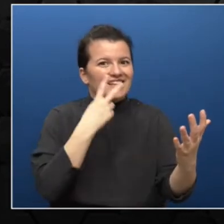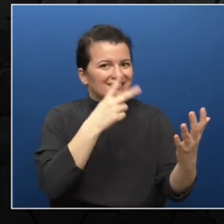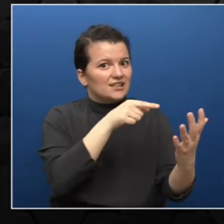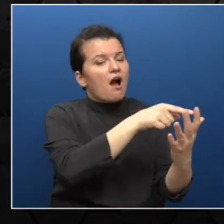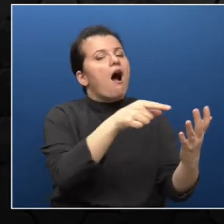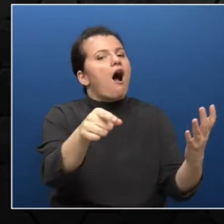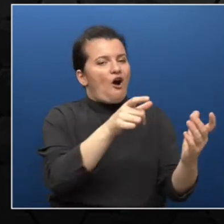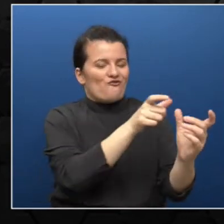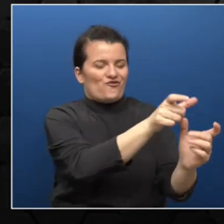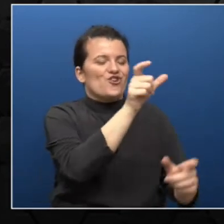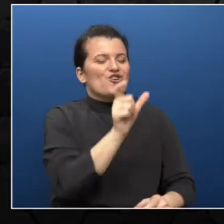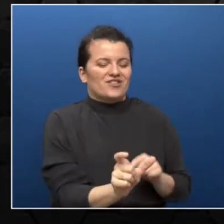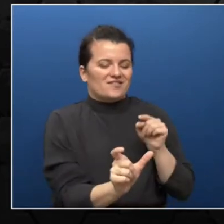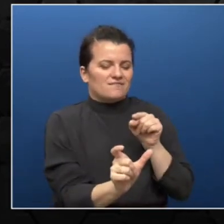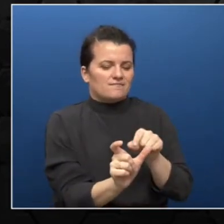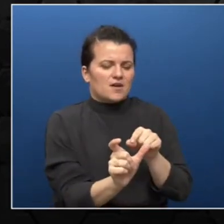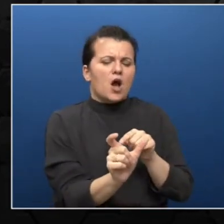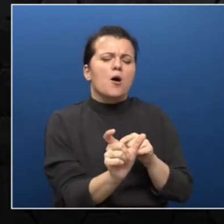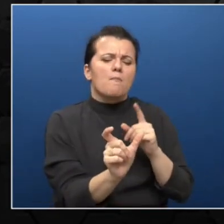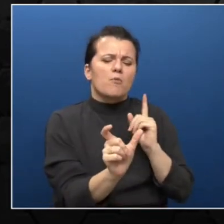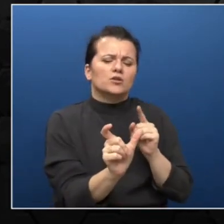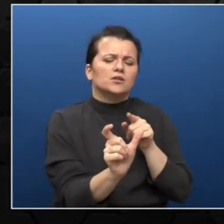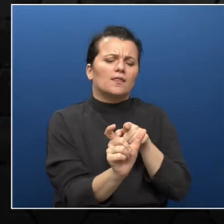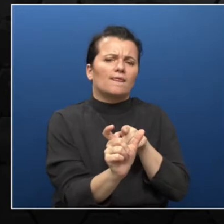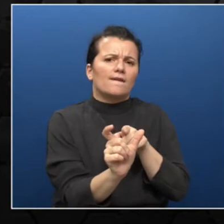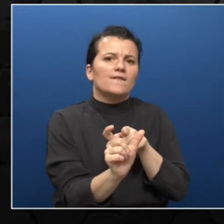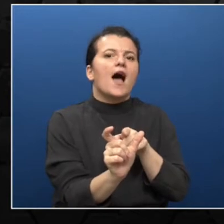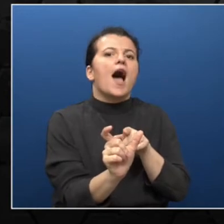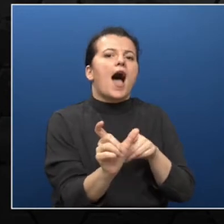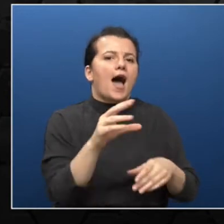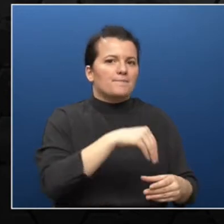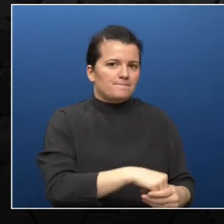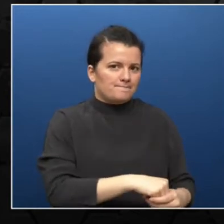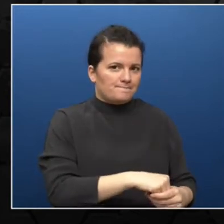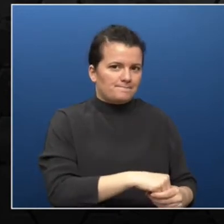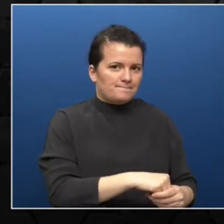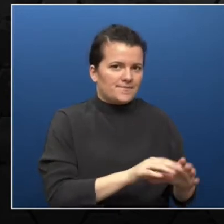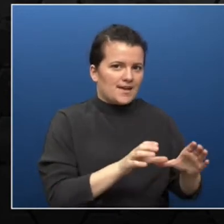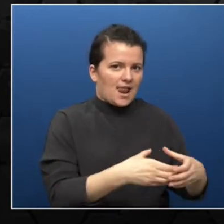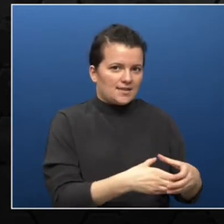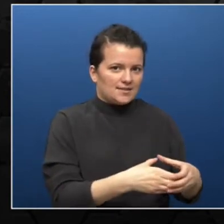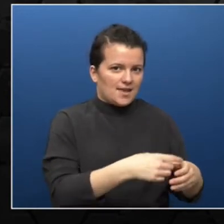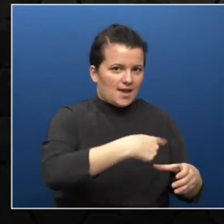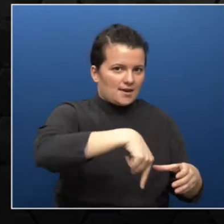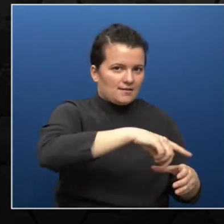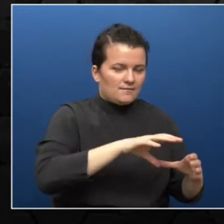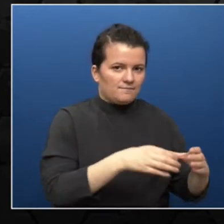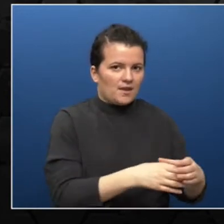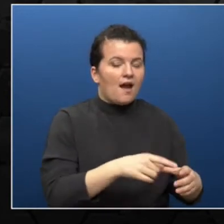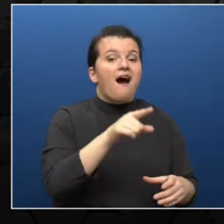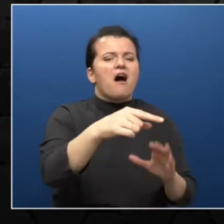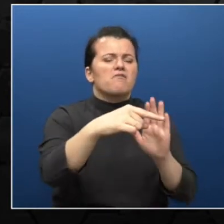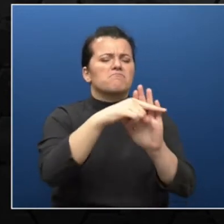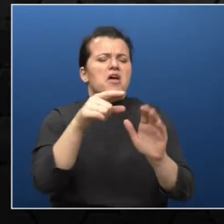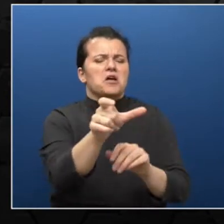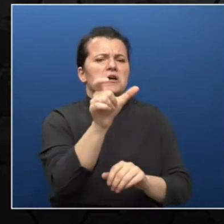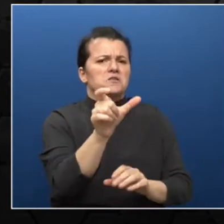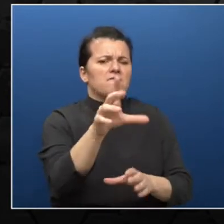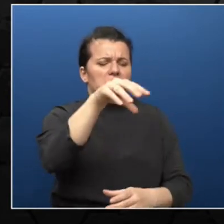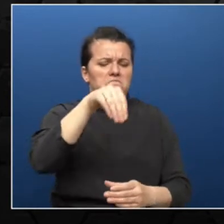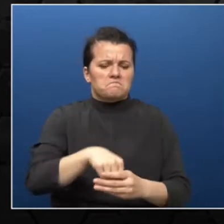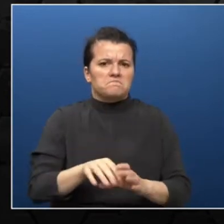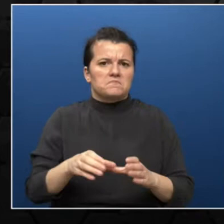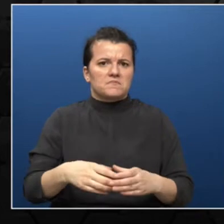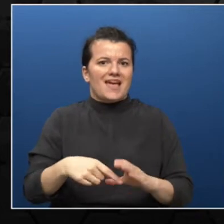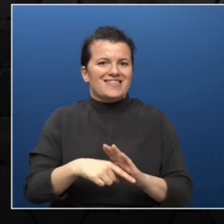the words. If it is positive, you keep all the positive words in a cluster, and if it's negative, you keep all the negative words in a cluster, and if it's